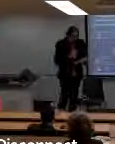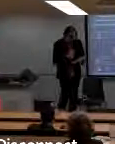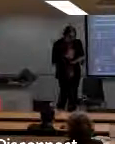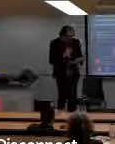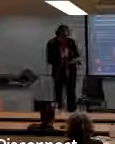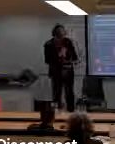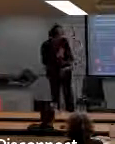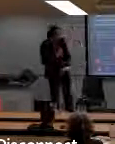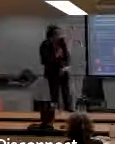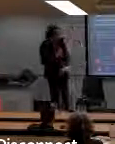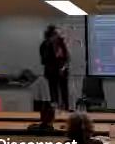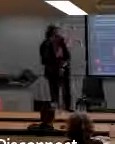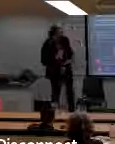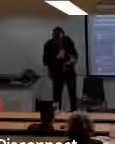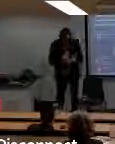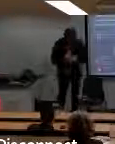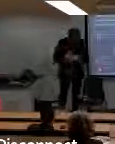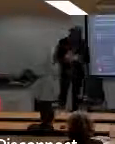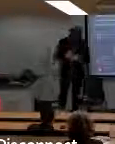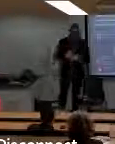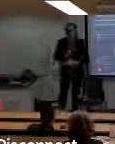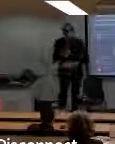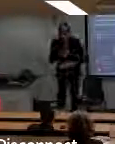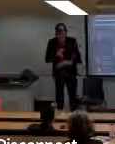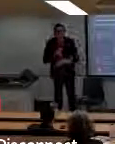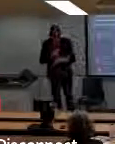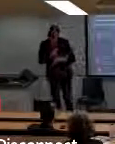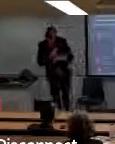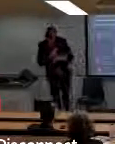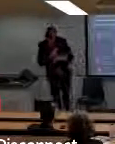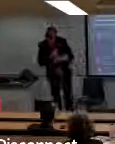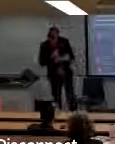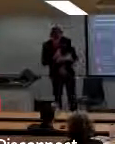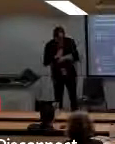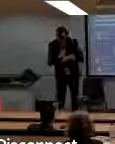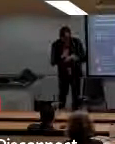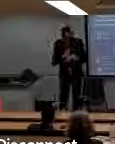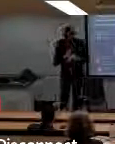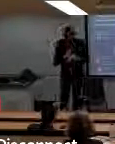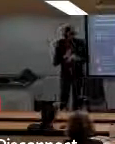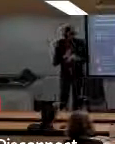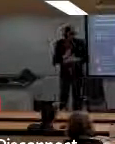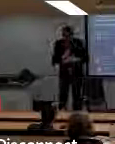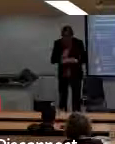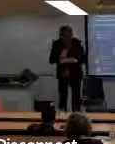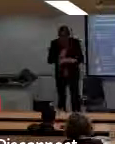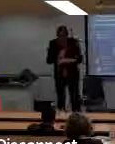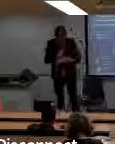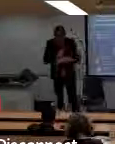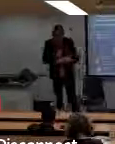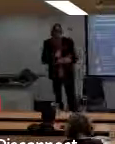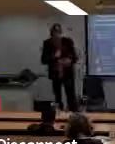so much more sophisticated data than we had back then to back this up.